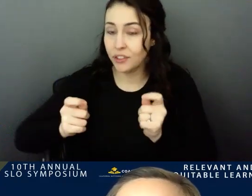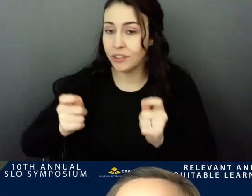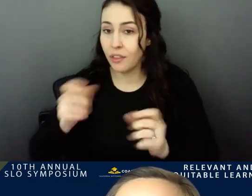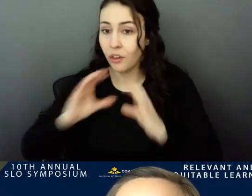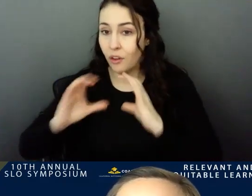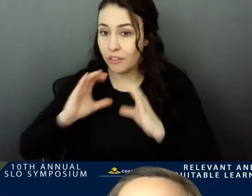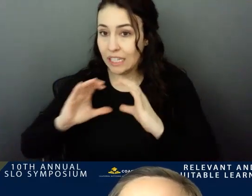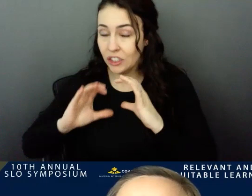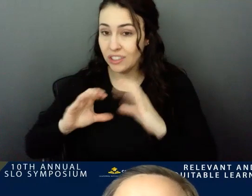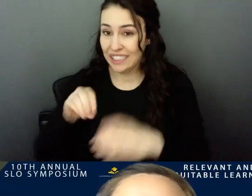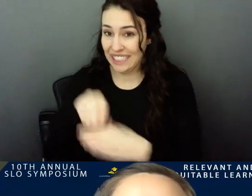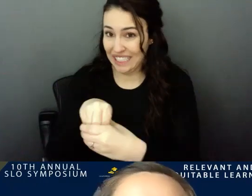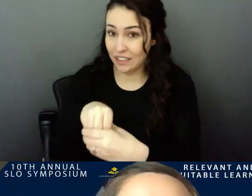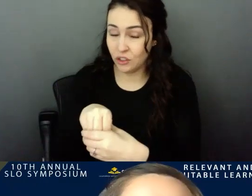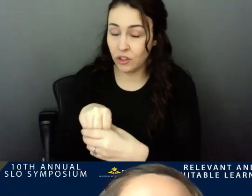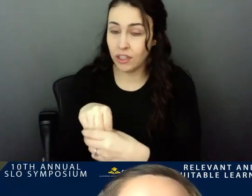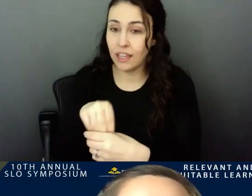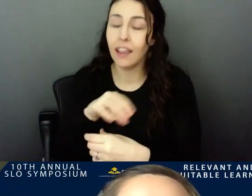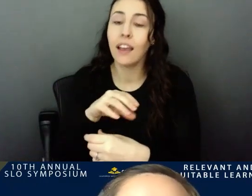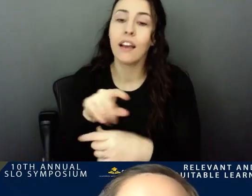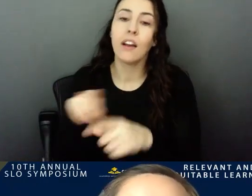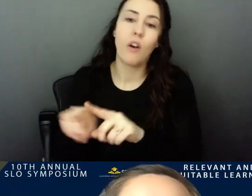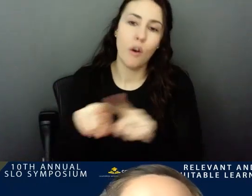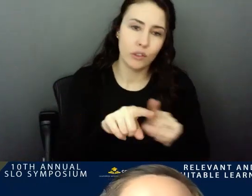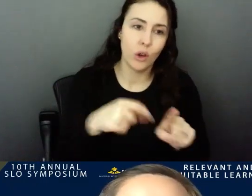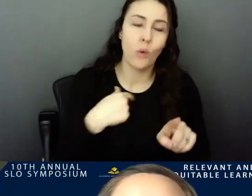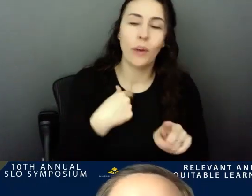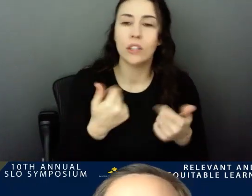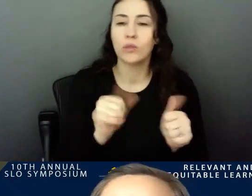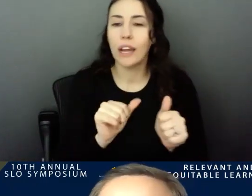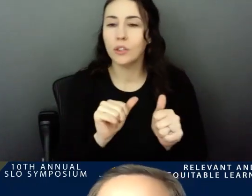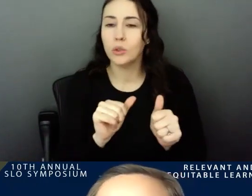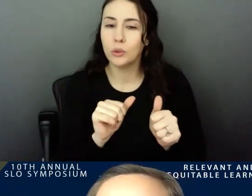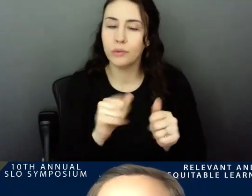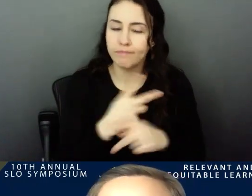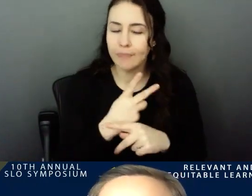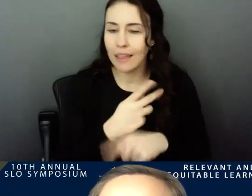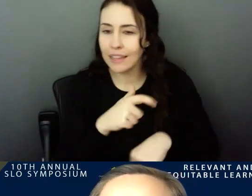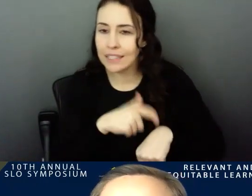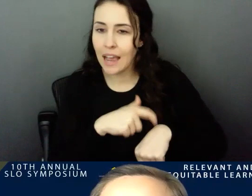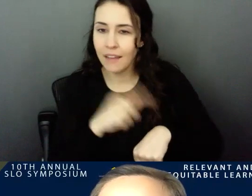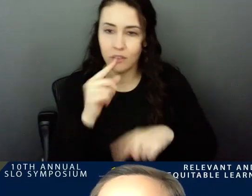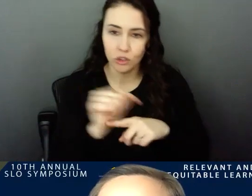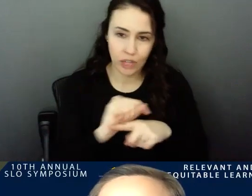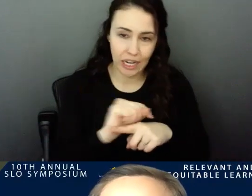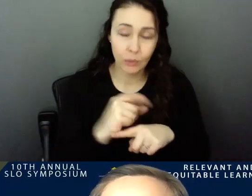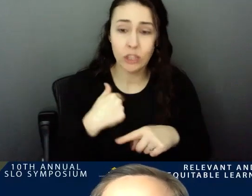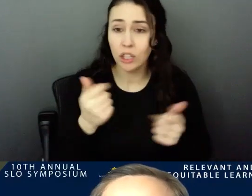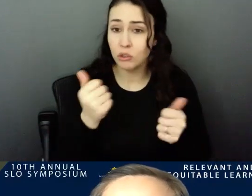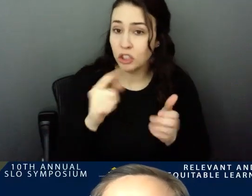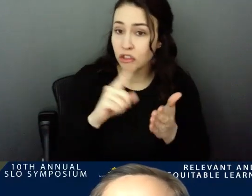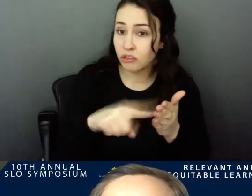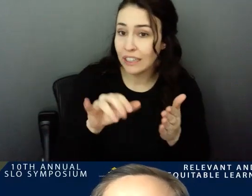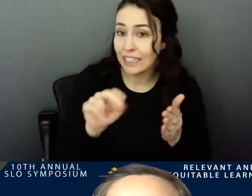do the timing of our trainings, and we try and check in with the colleges regularly to say, okay, how's it